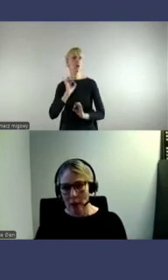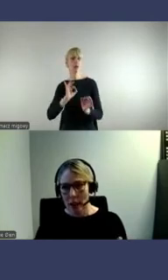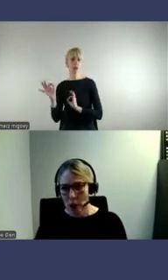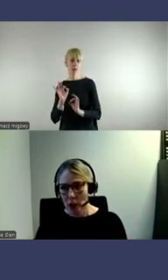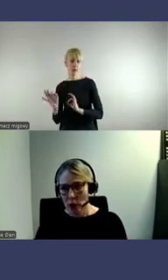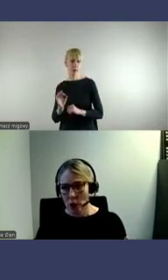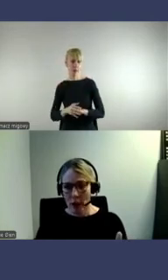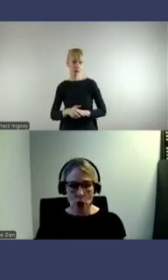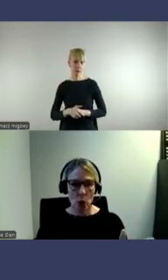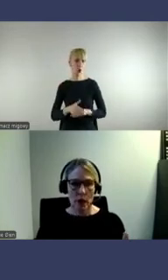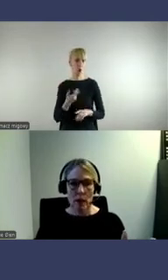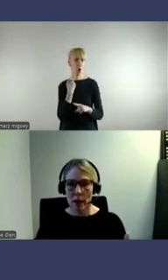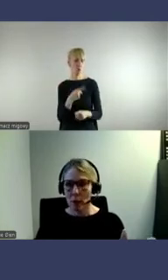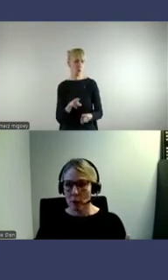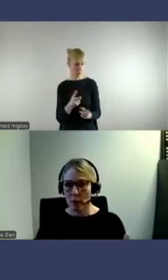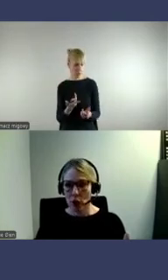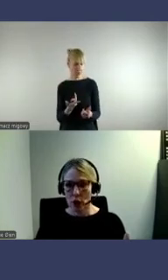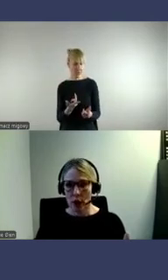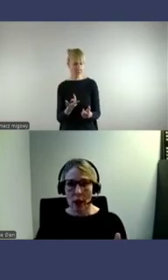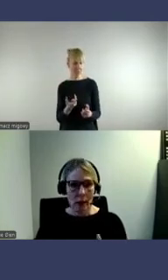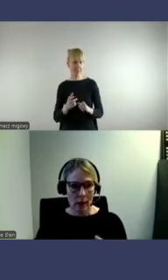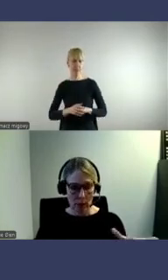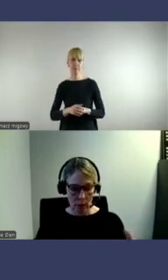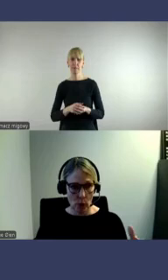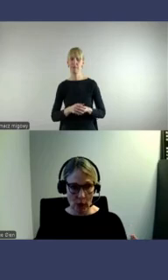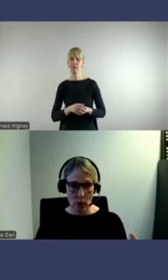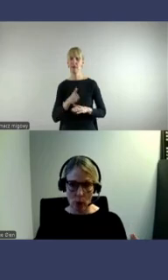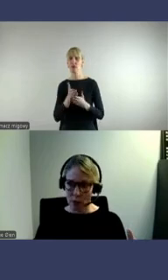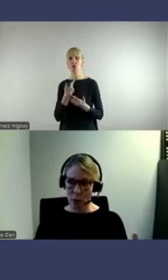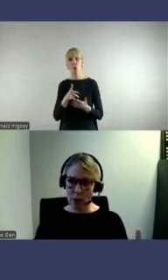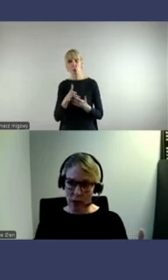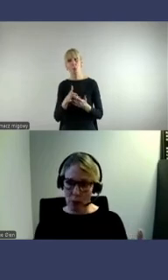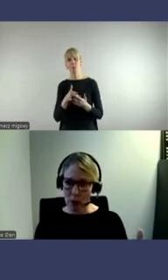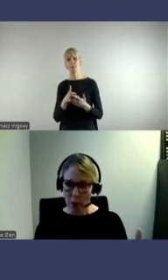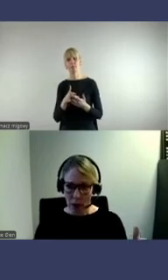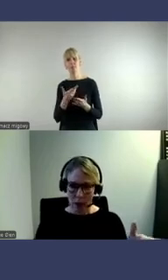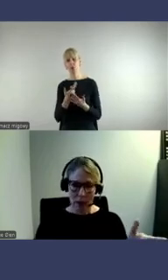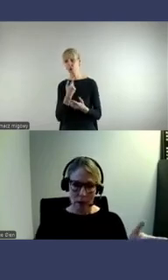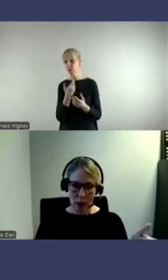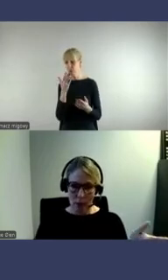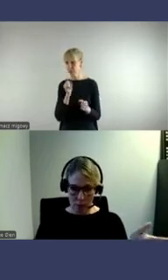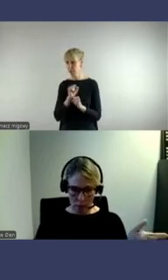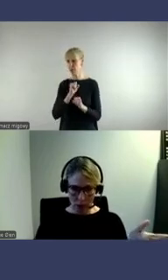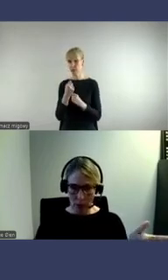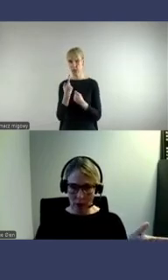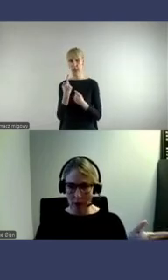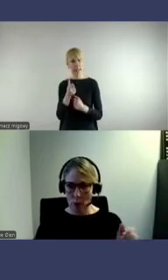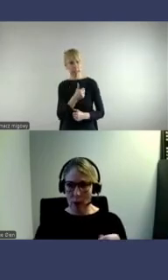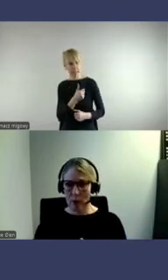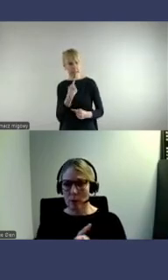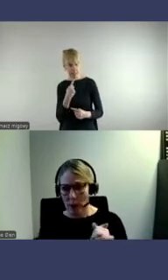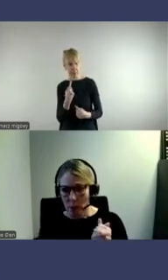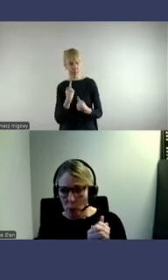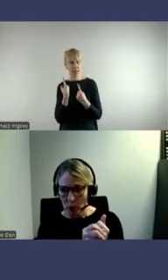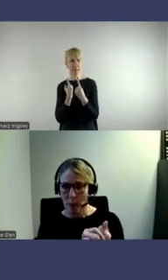taken initiatives to make sure that they're self-sufficient and can be a resource for their neighbors. So I believe that this is